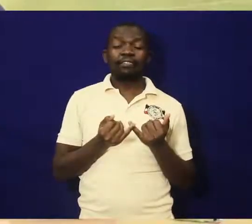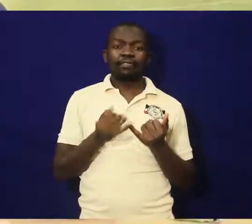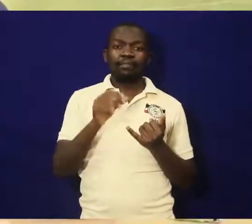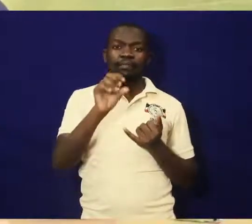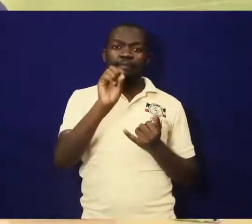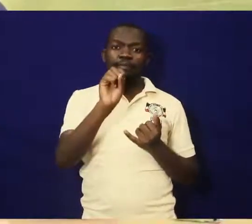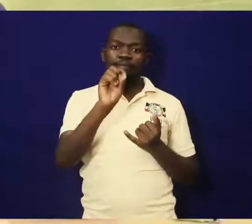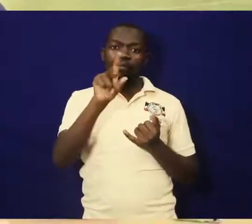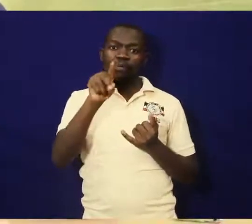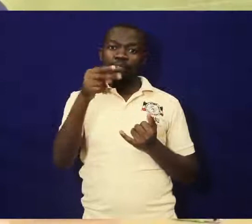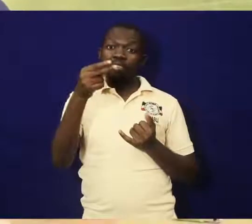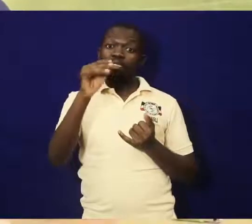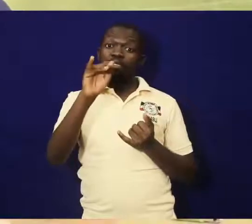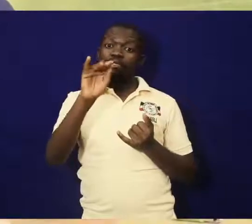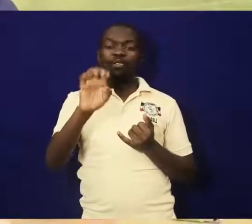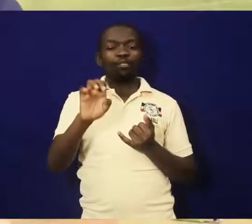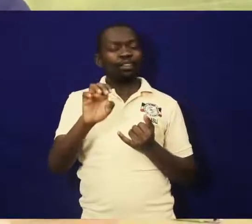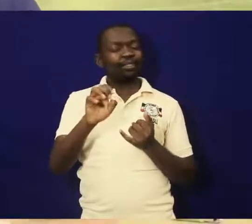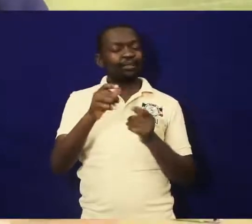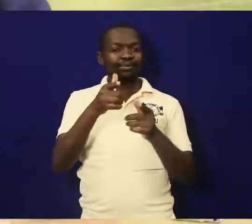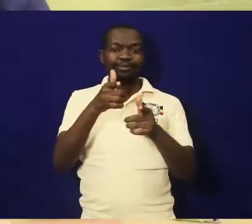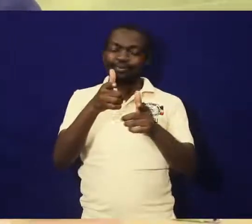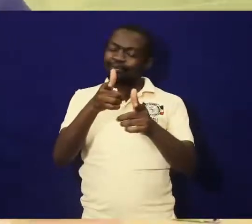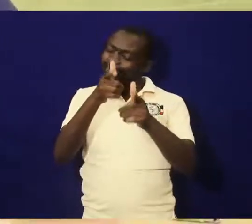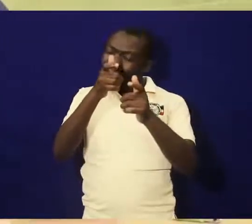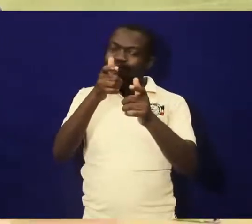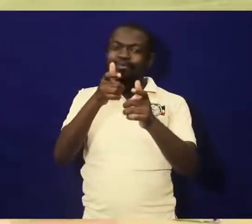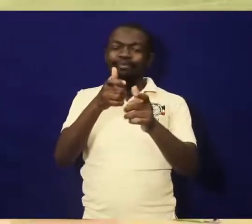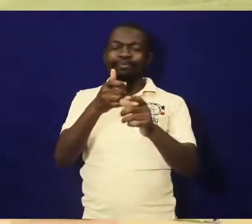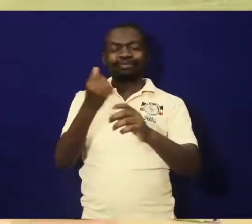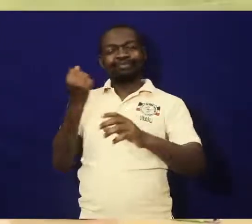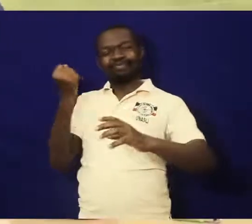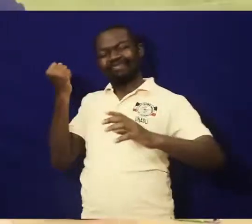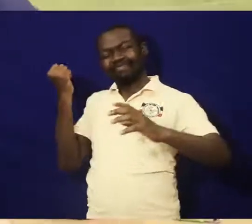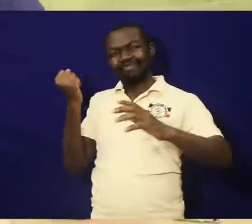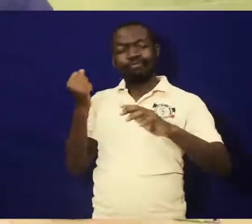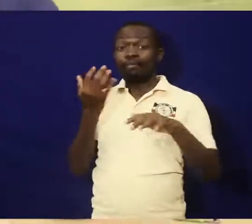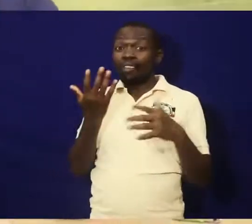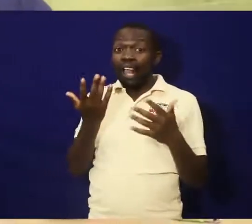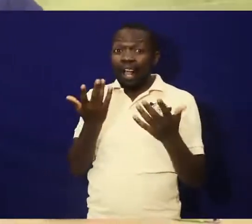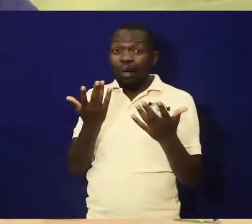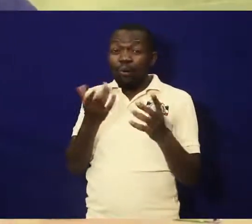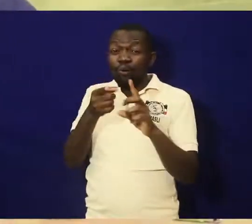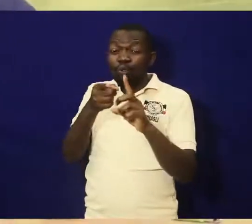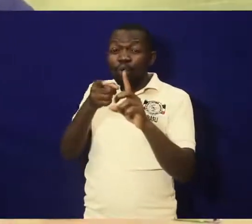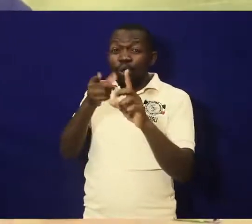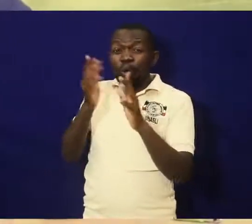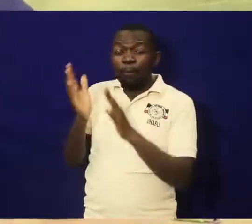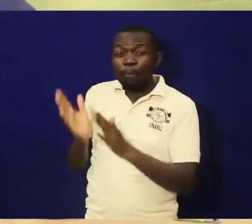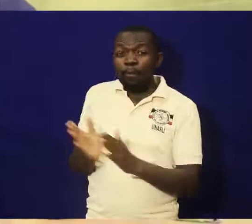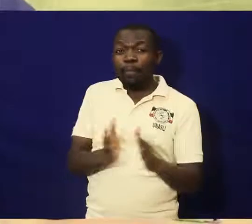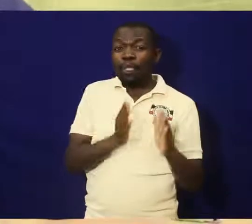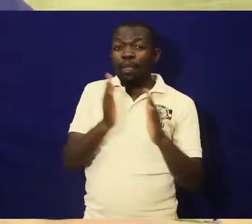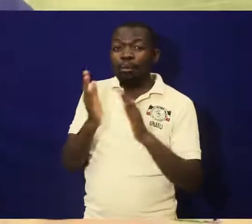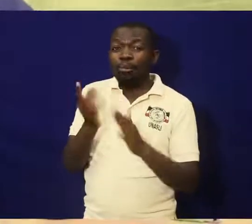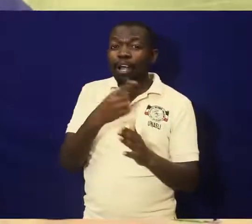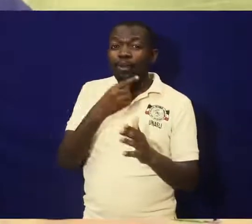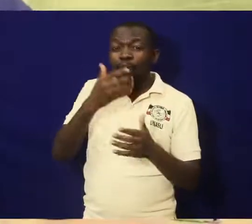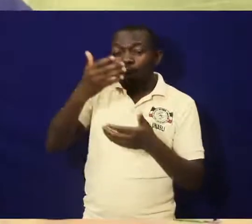assassinated. The assassination was planned by a Serbian terrorist